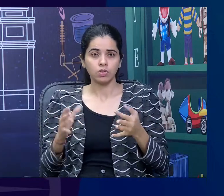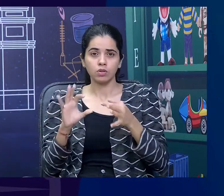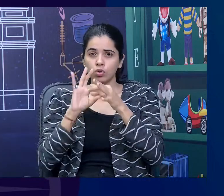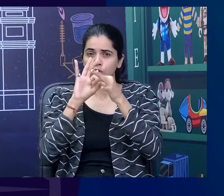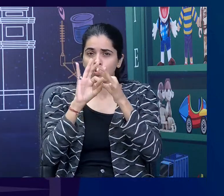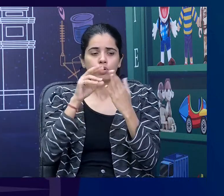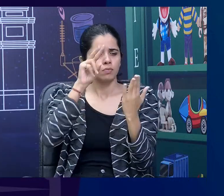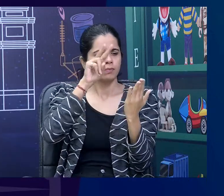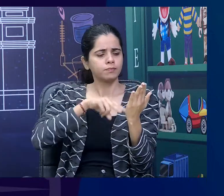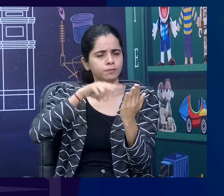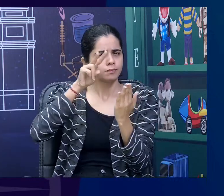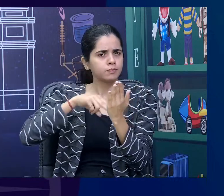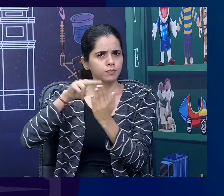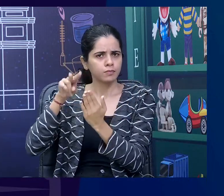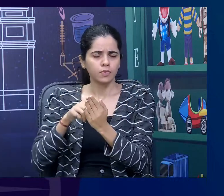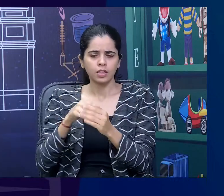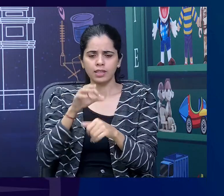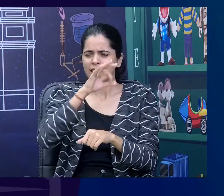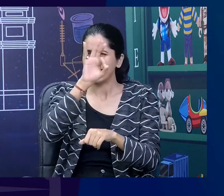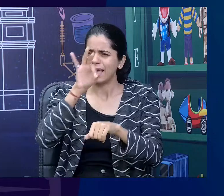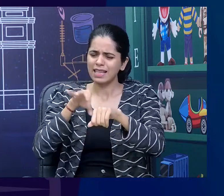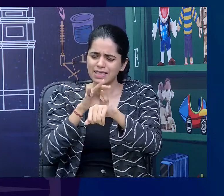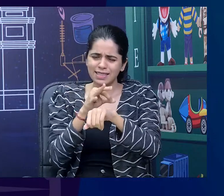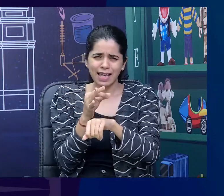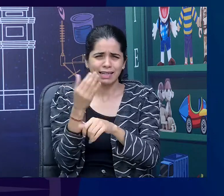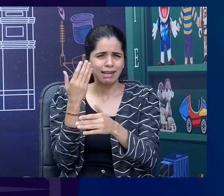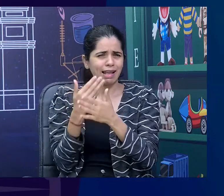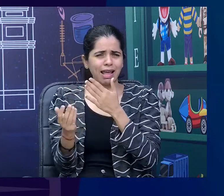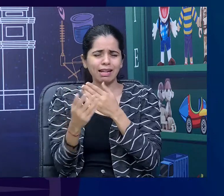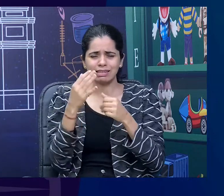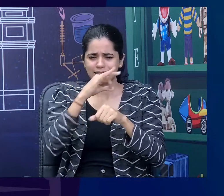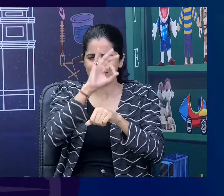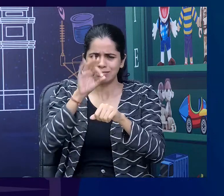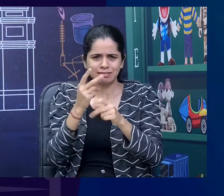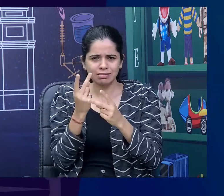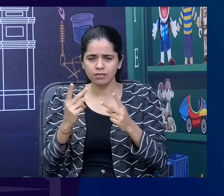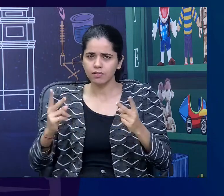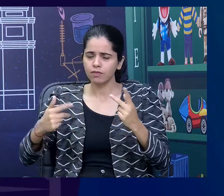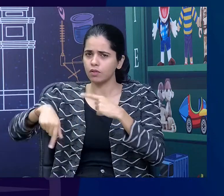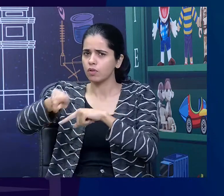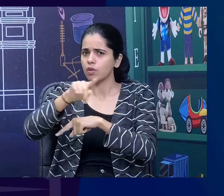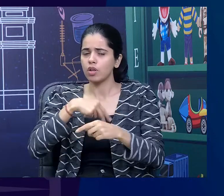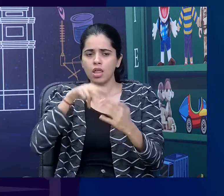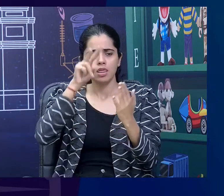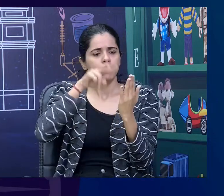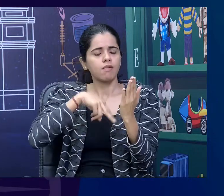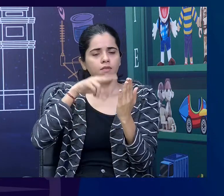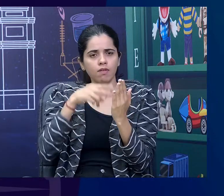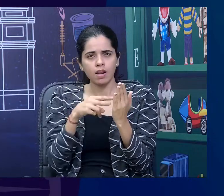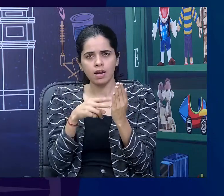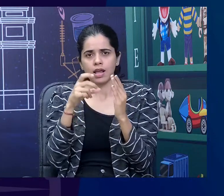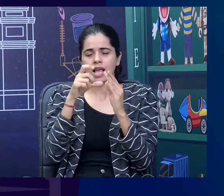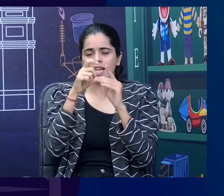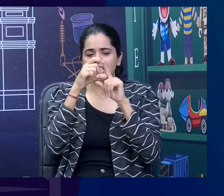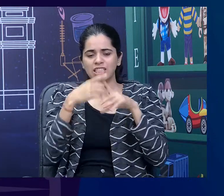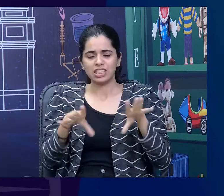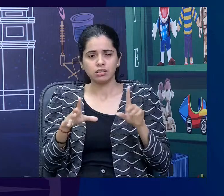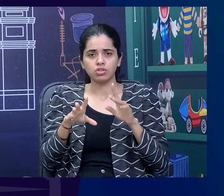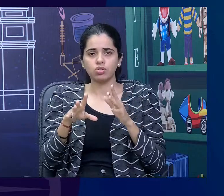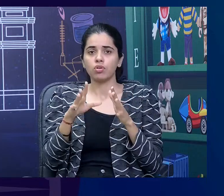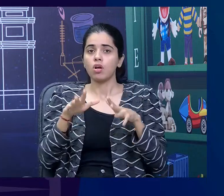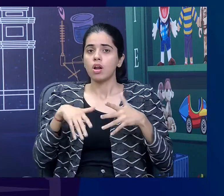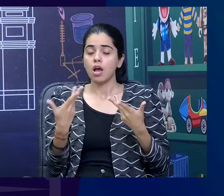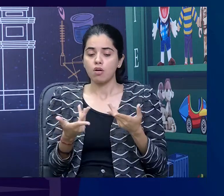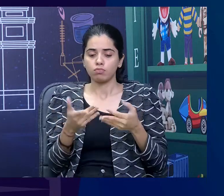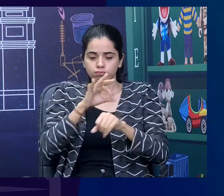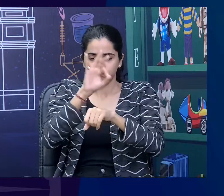all read this material. Choose the insect which you have chosen. That particular insect, read about its harmful effects and how you